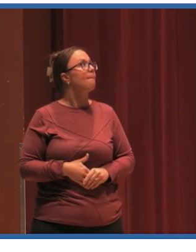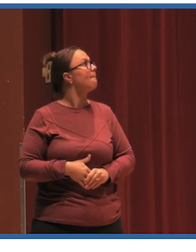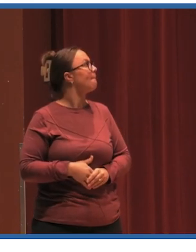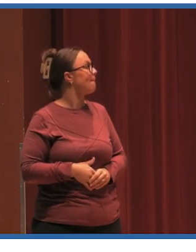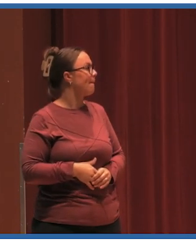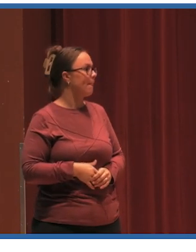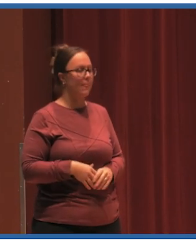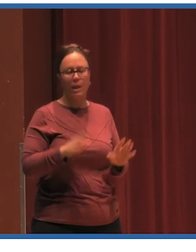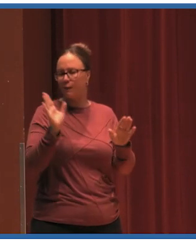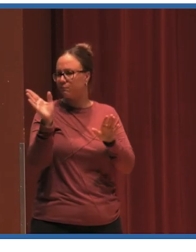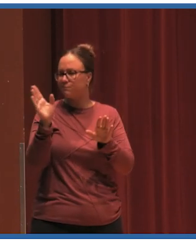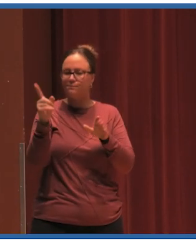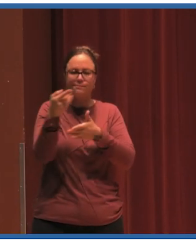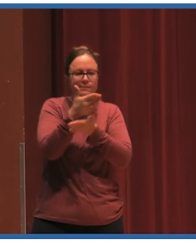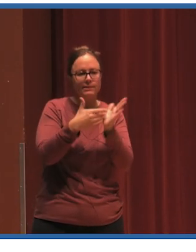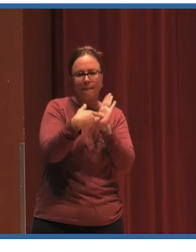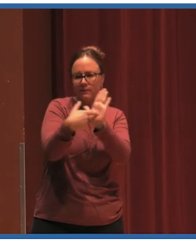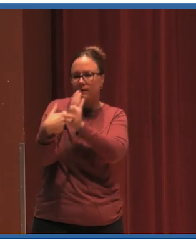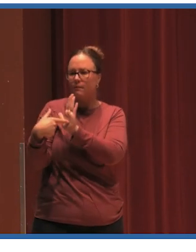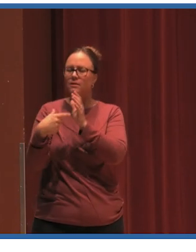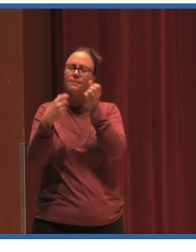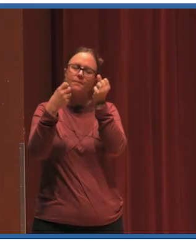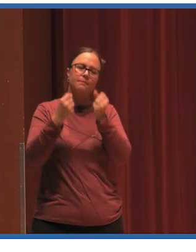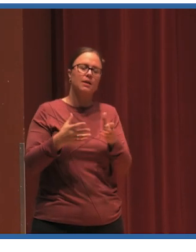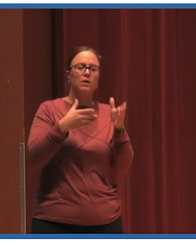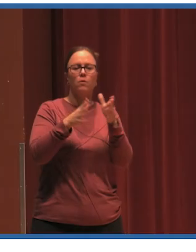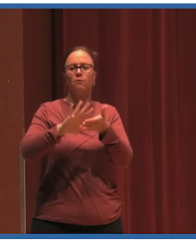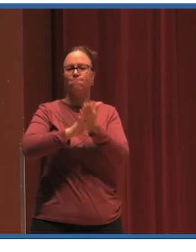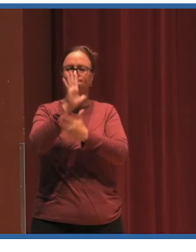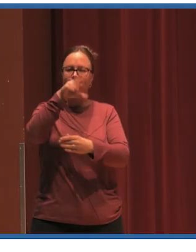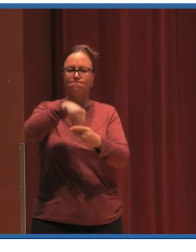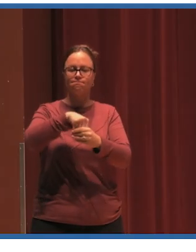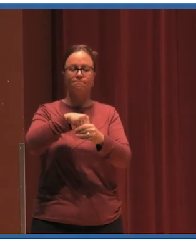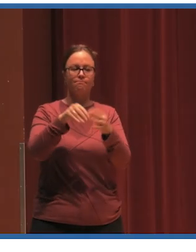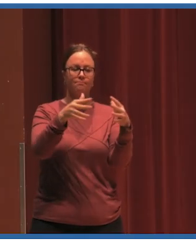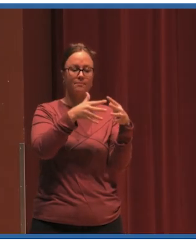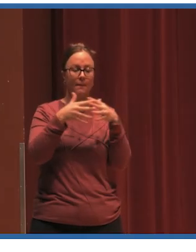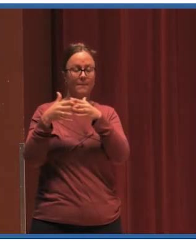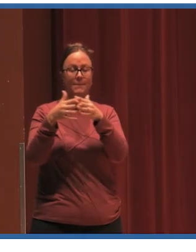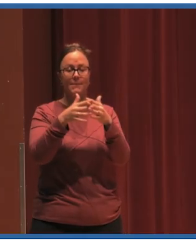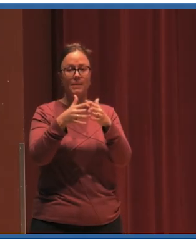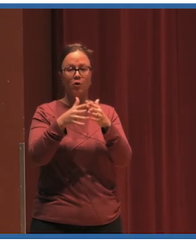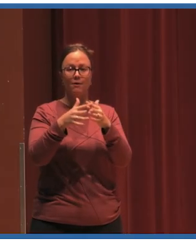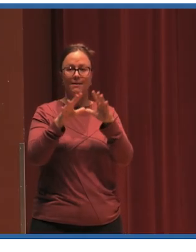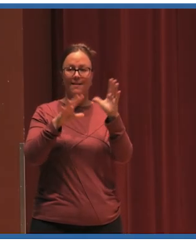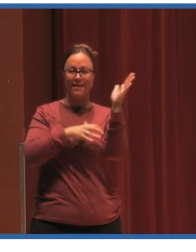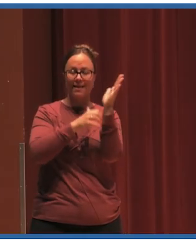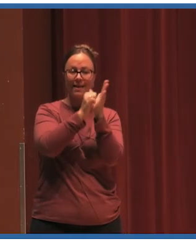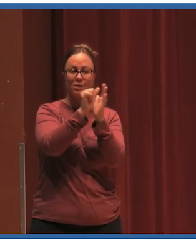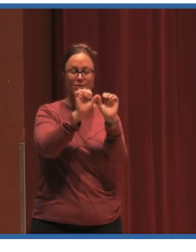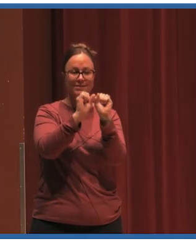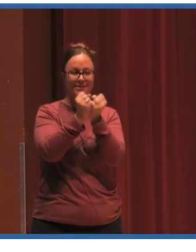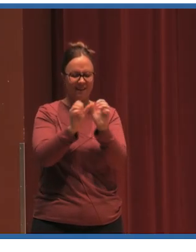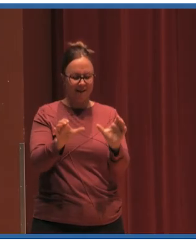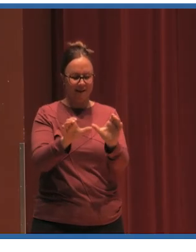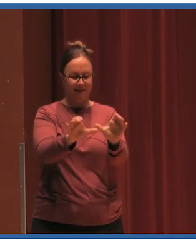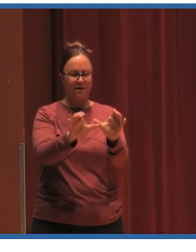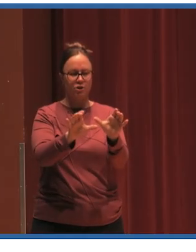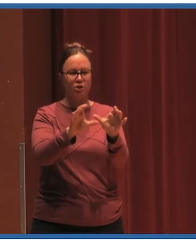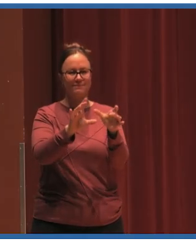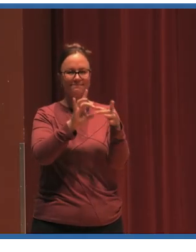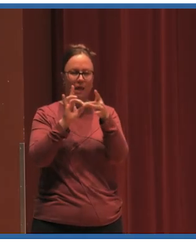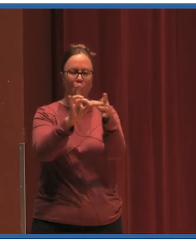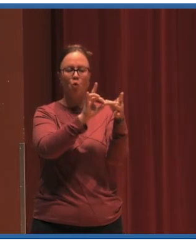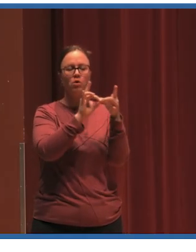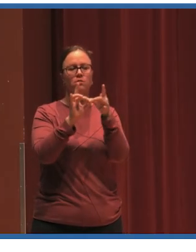Those are just some examples. There's lots of ways to get involved. The American Cancer Society Cancer Action Network is sort of the lobbying arm